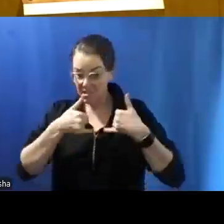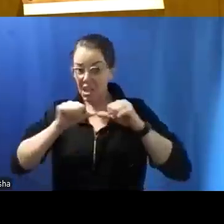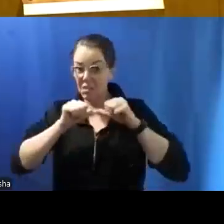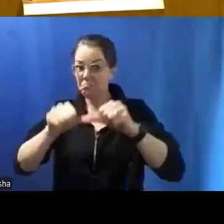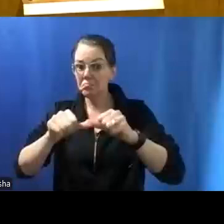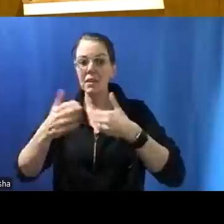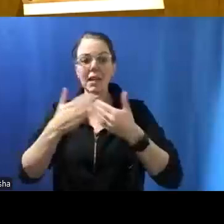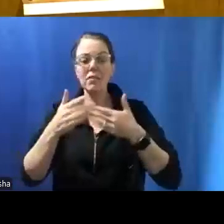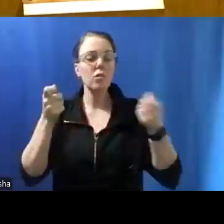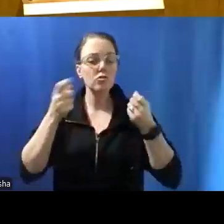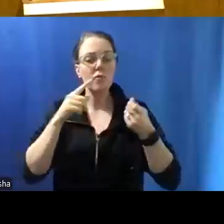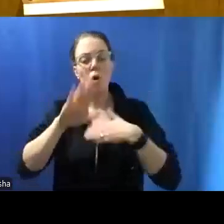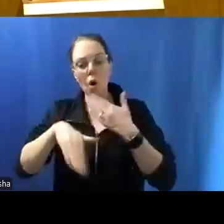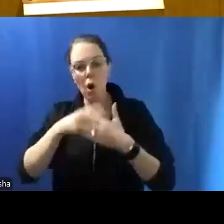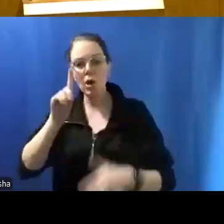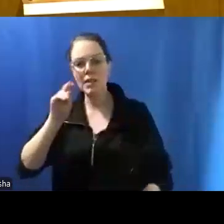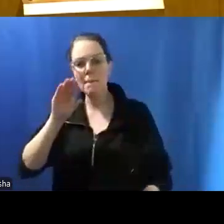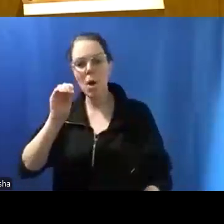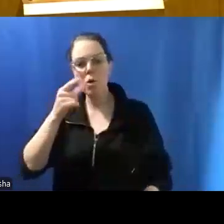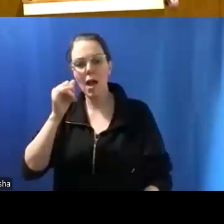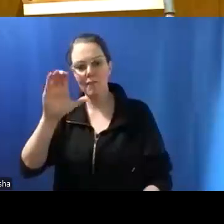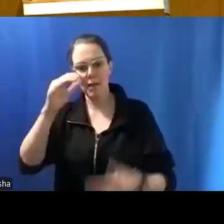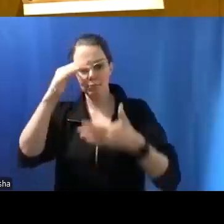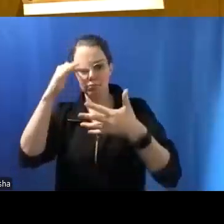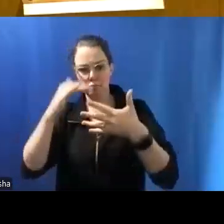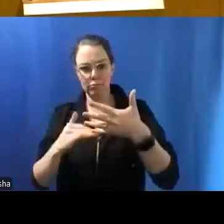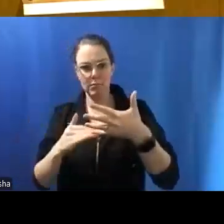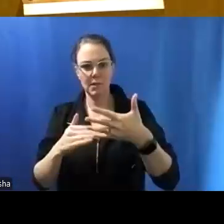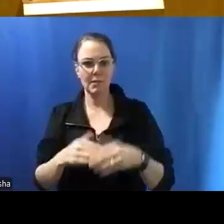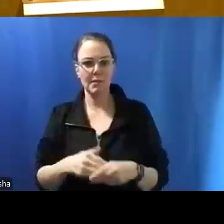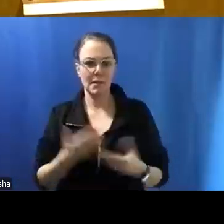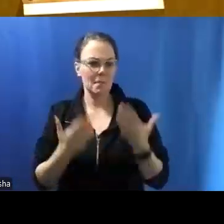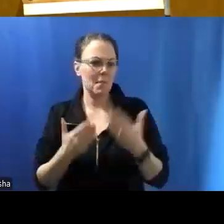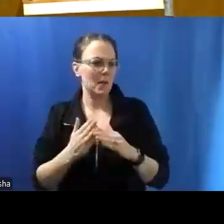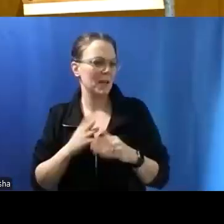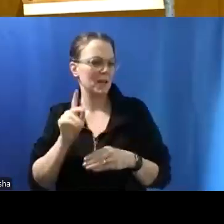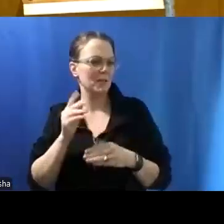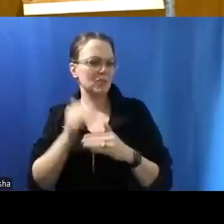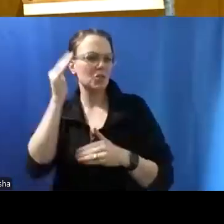usual demographic factors. I put the whole list here, even though it's like maybe too much information.